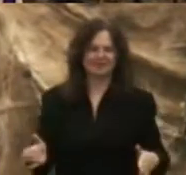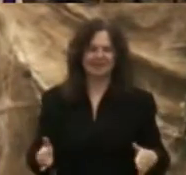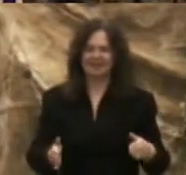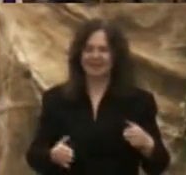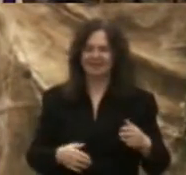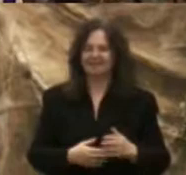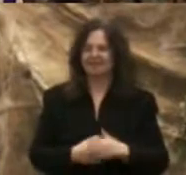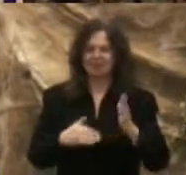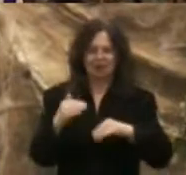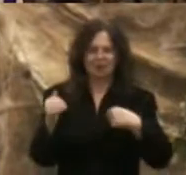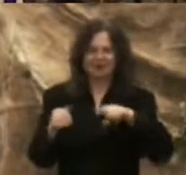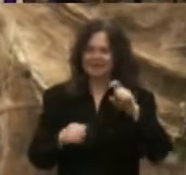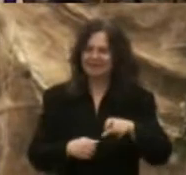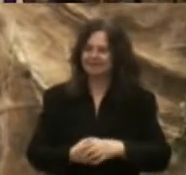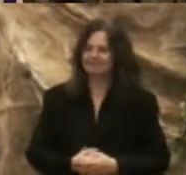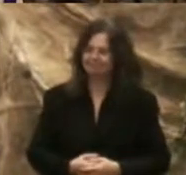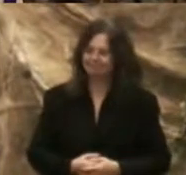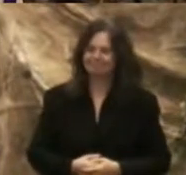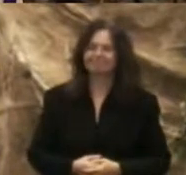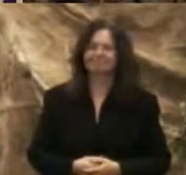live.